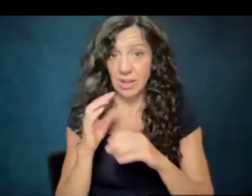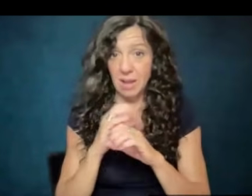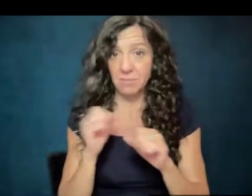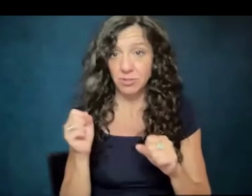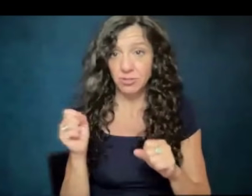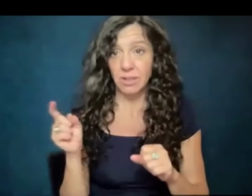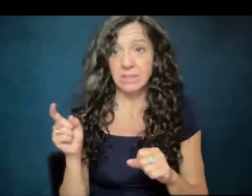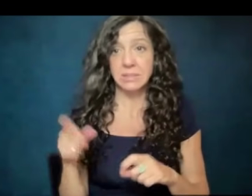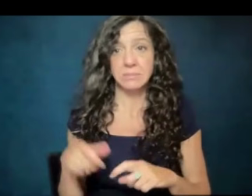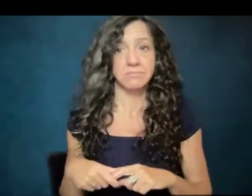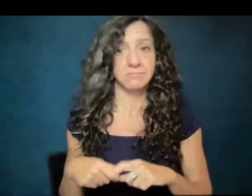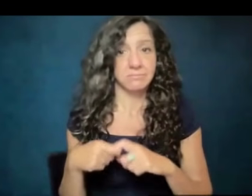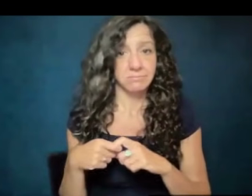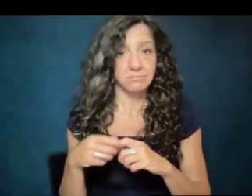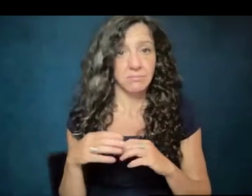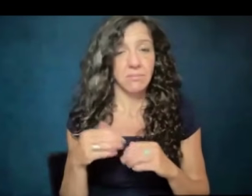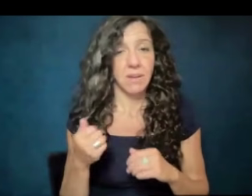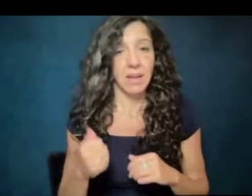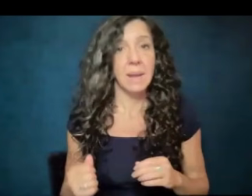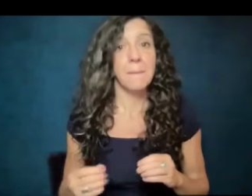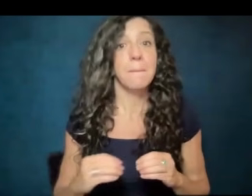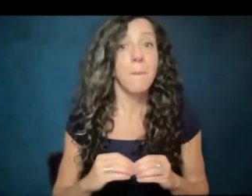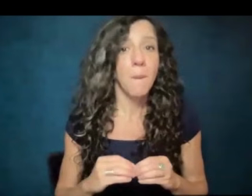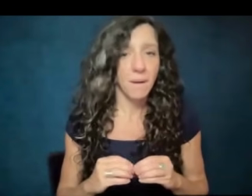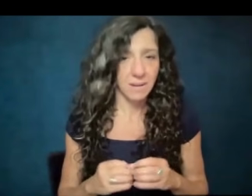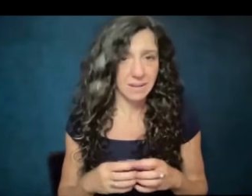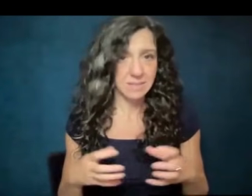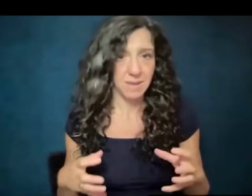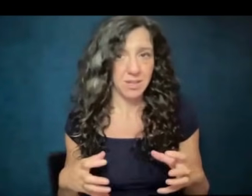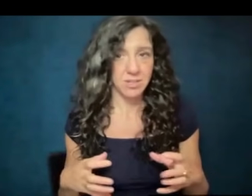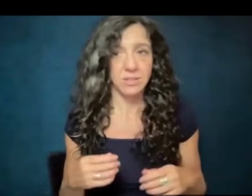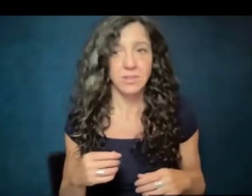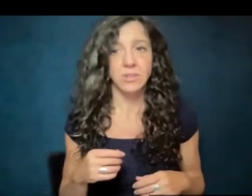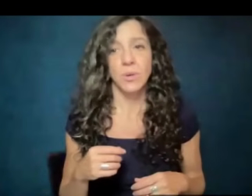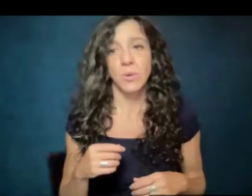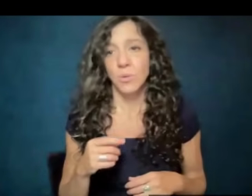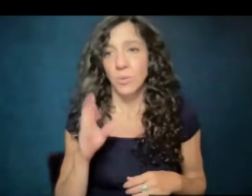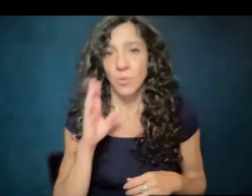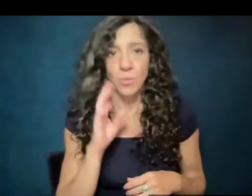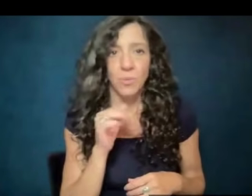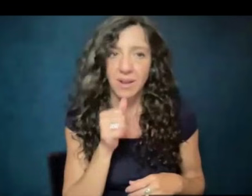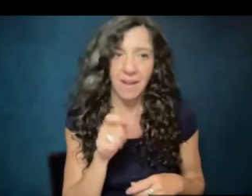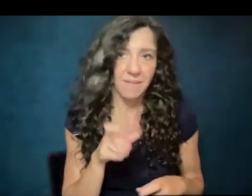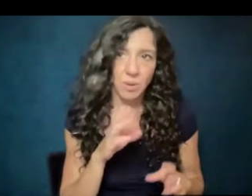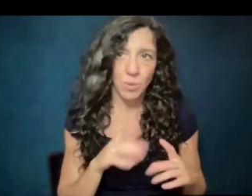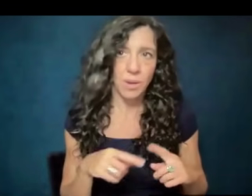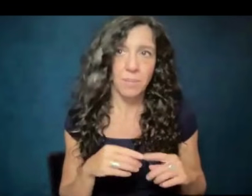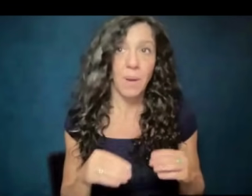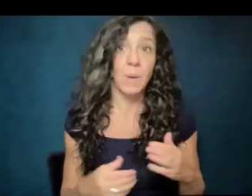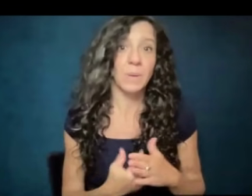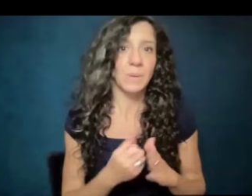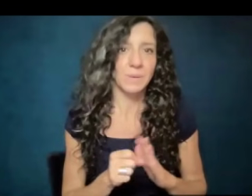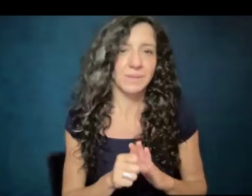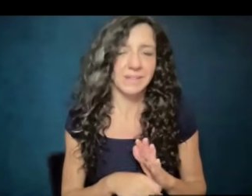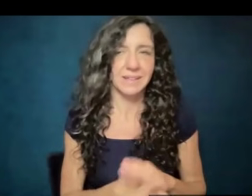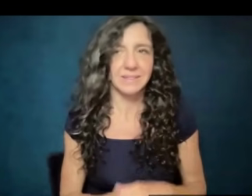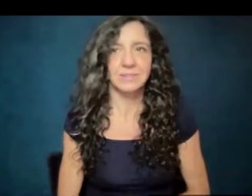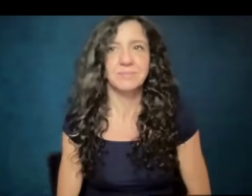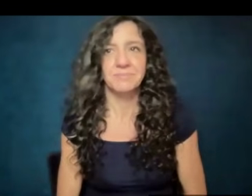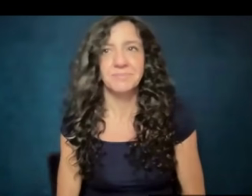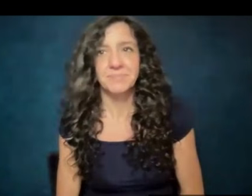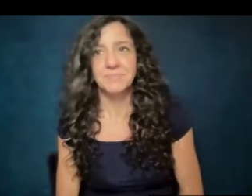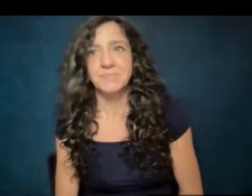has put a moratorium on any further expansion, so we really don't have to worry about new states coming on board with